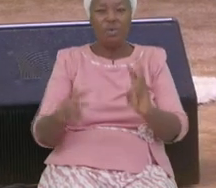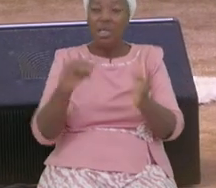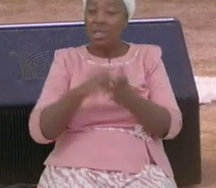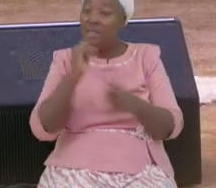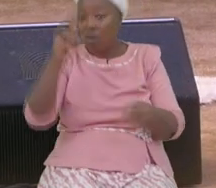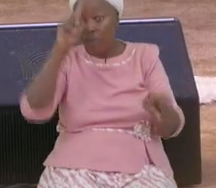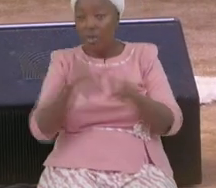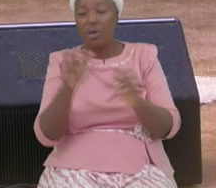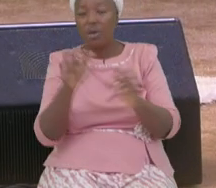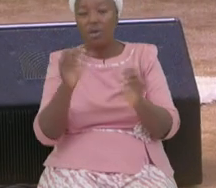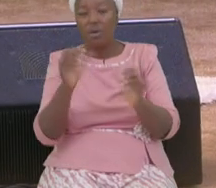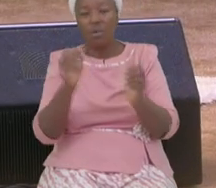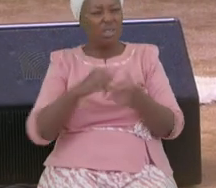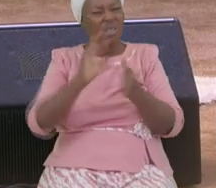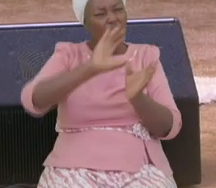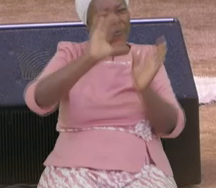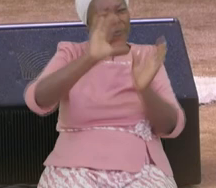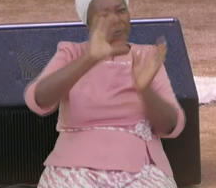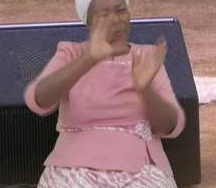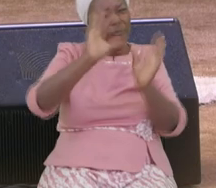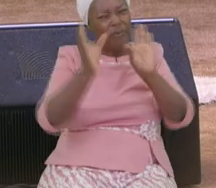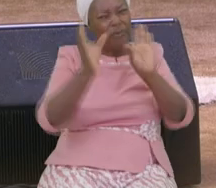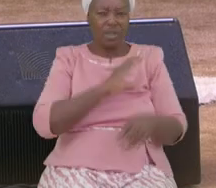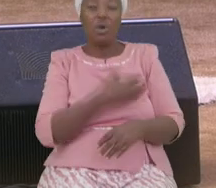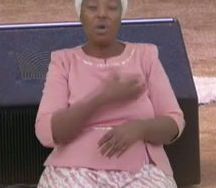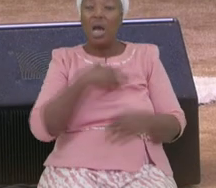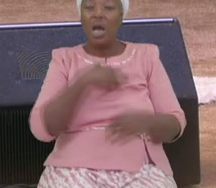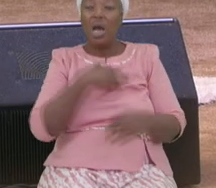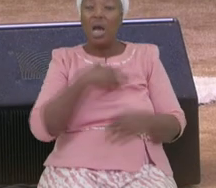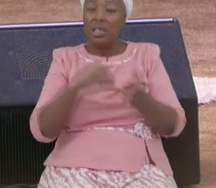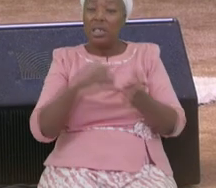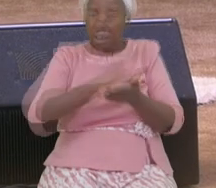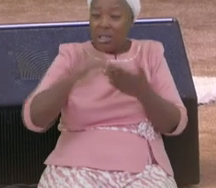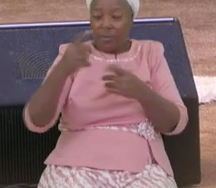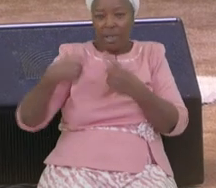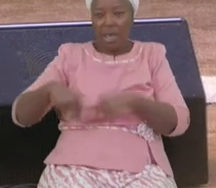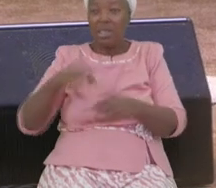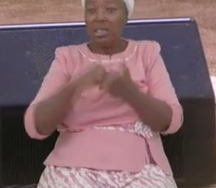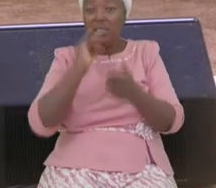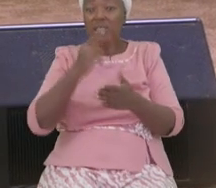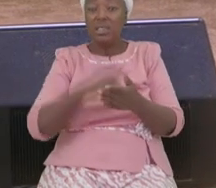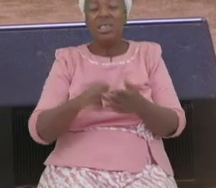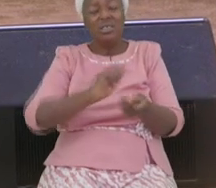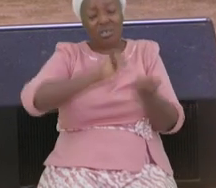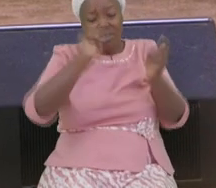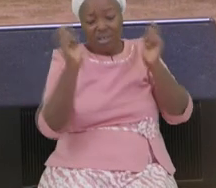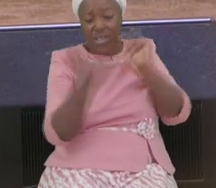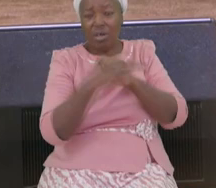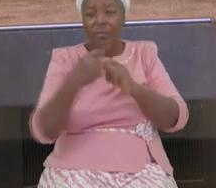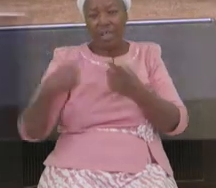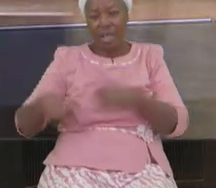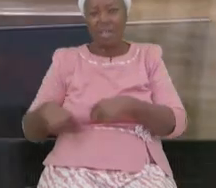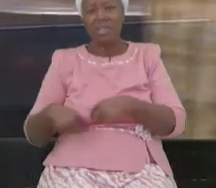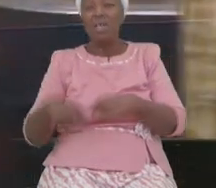the conversion of the soul. It is the cleansing of the heart. It is the recreation of the